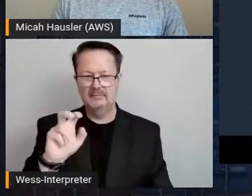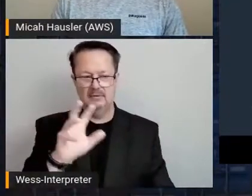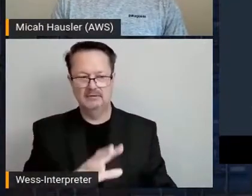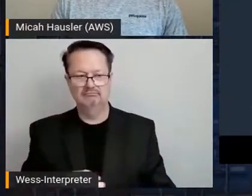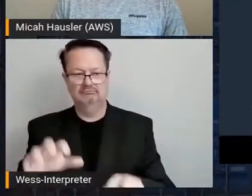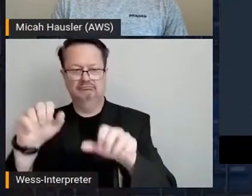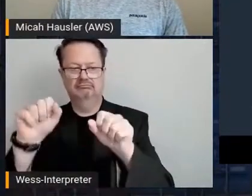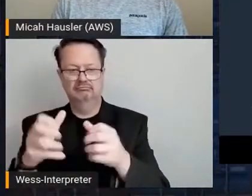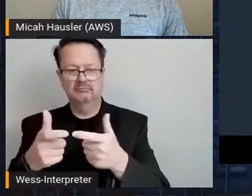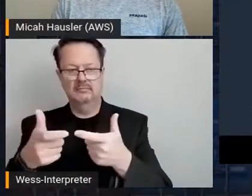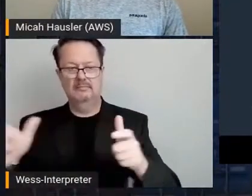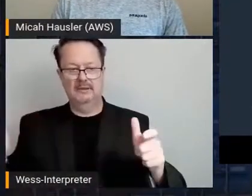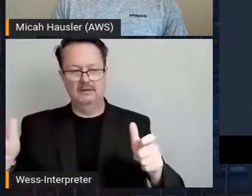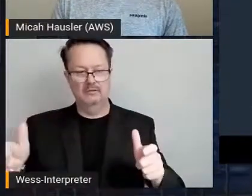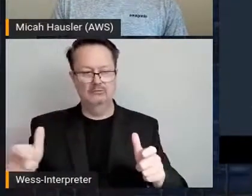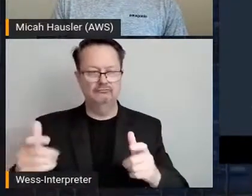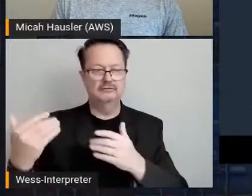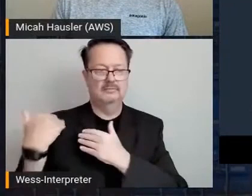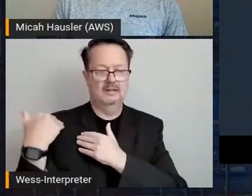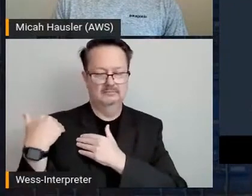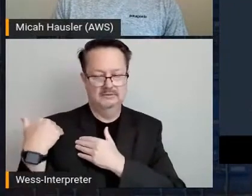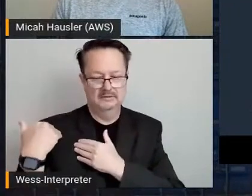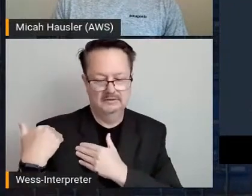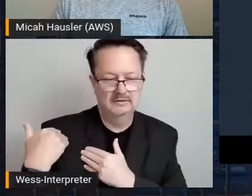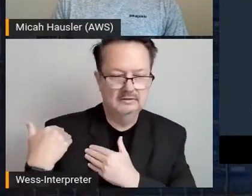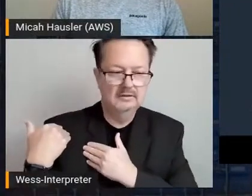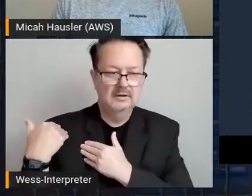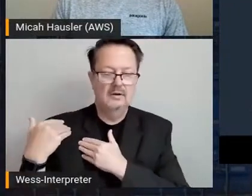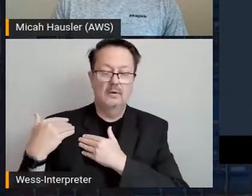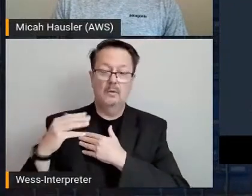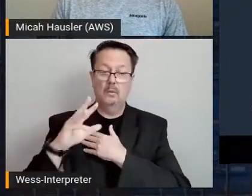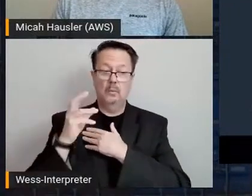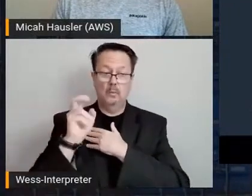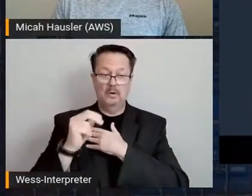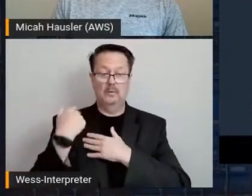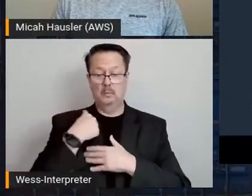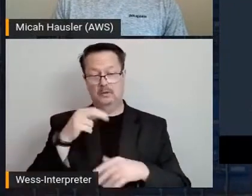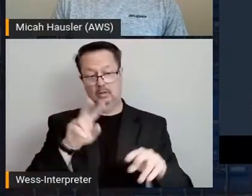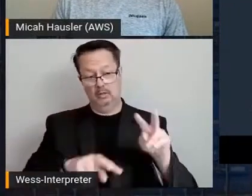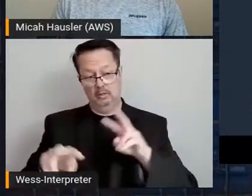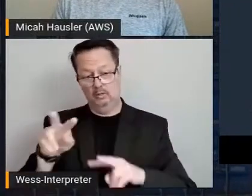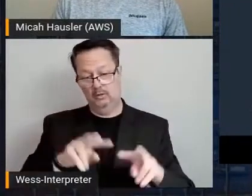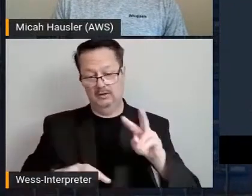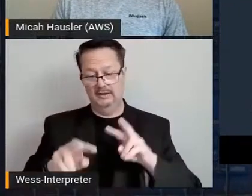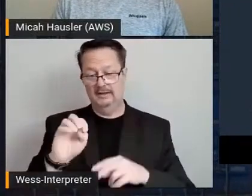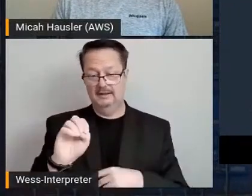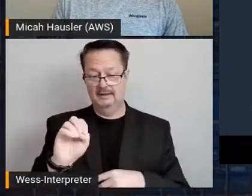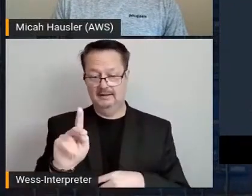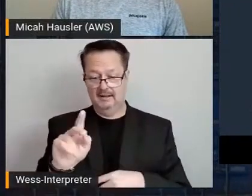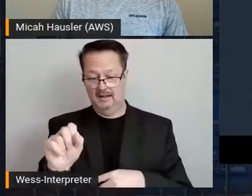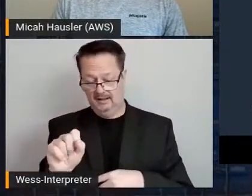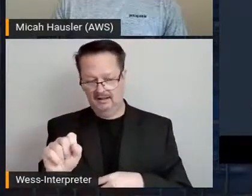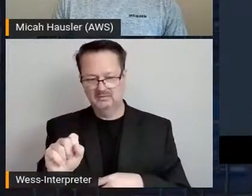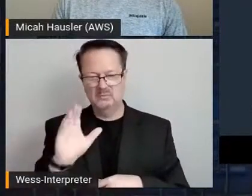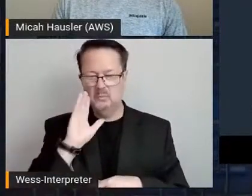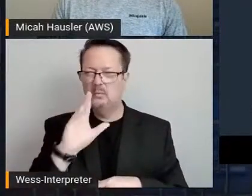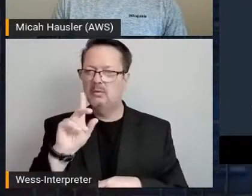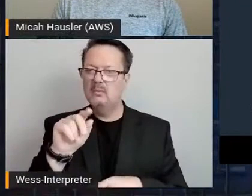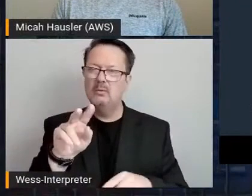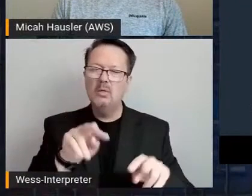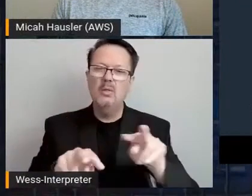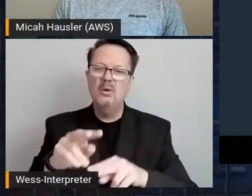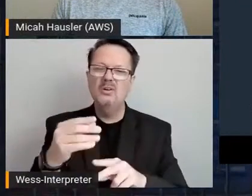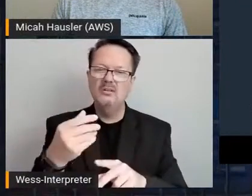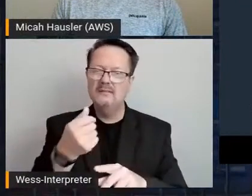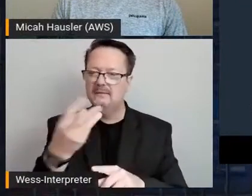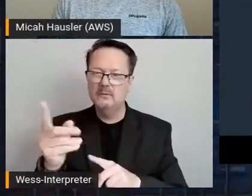of the responsibility. When we look at EKS, which we'll do so